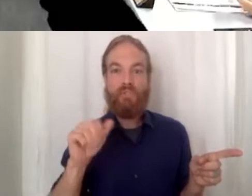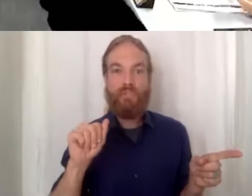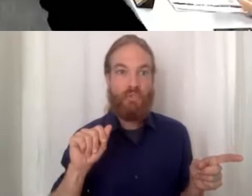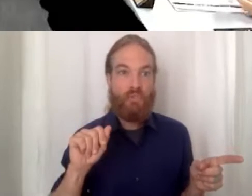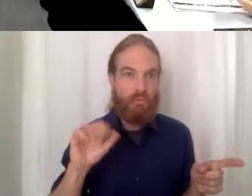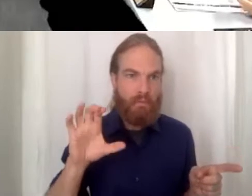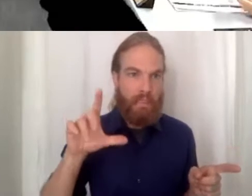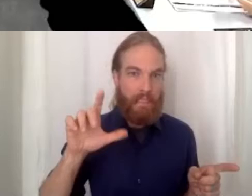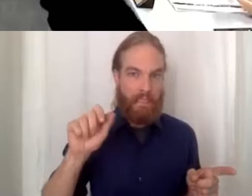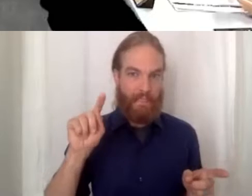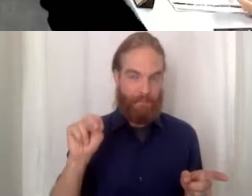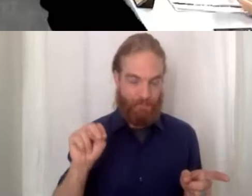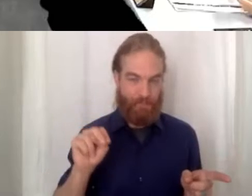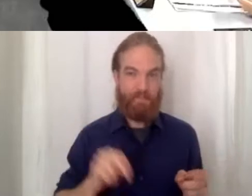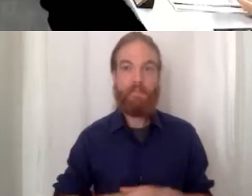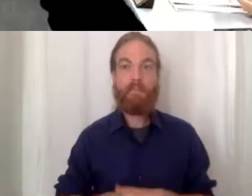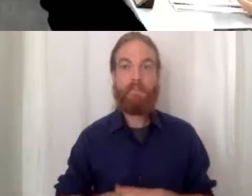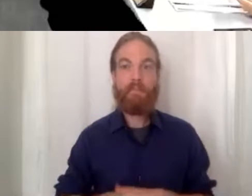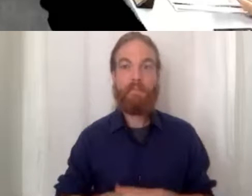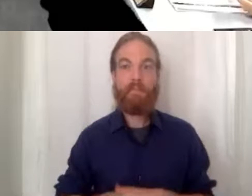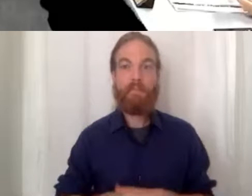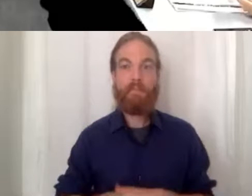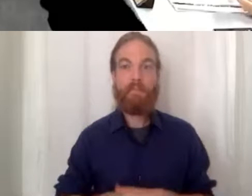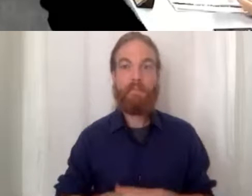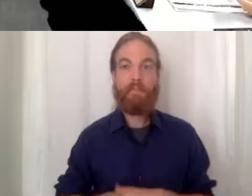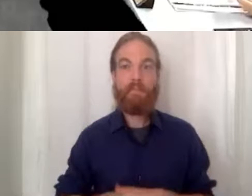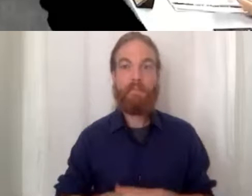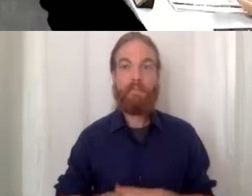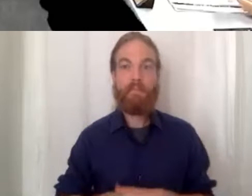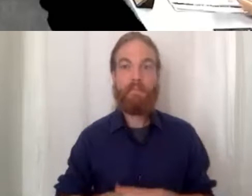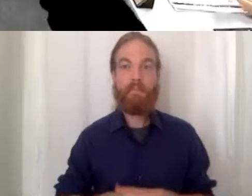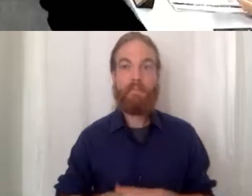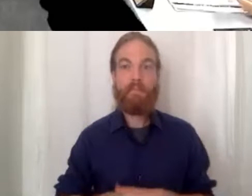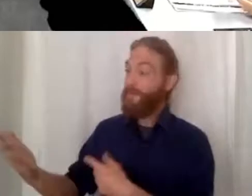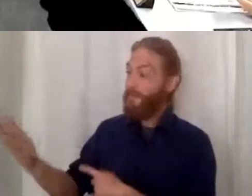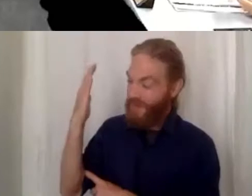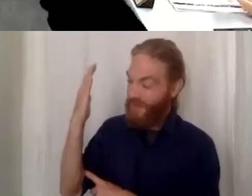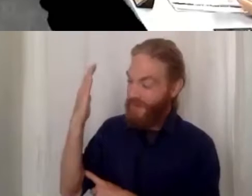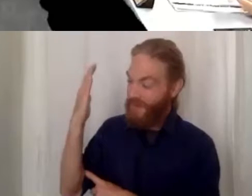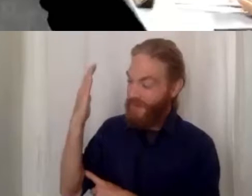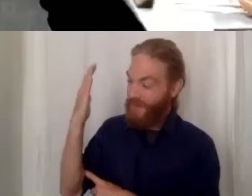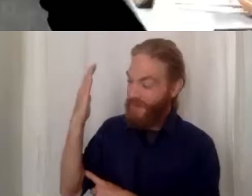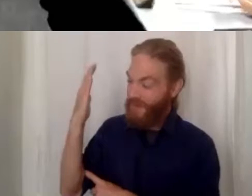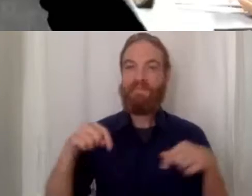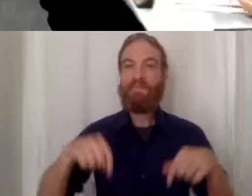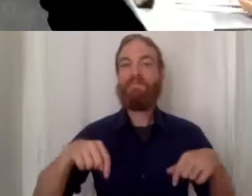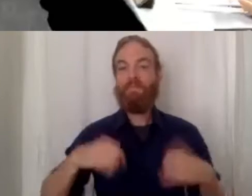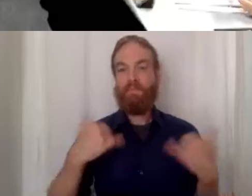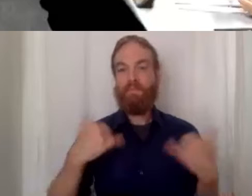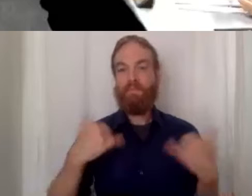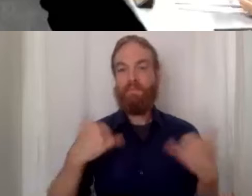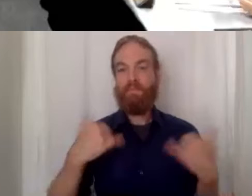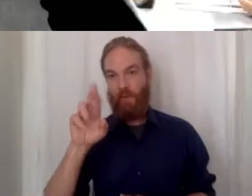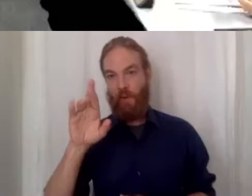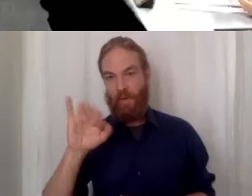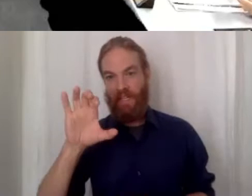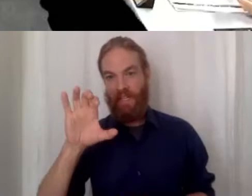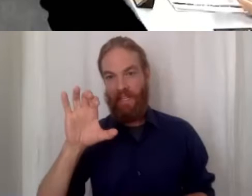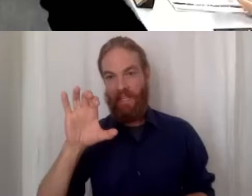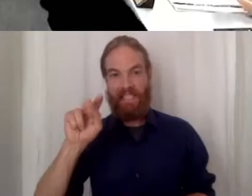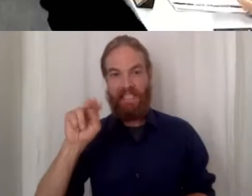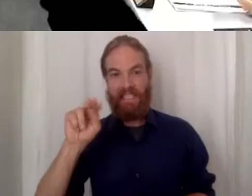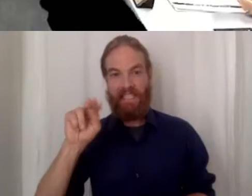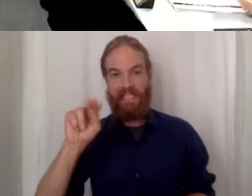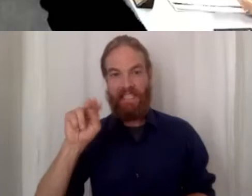Sure. Good morning, Board of Health members. This is Lori Clayton with Financial Services Budget Division. And what I have here today is